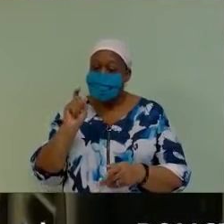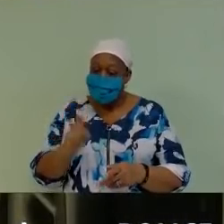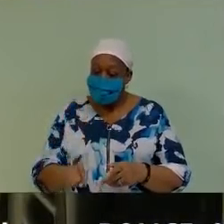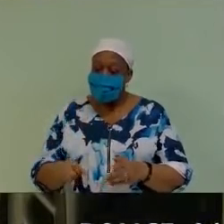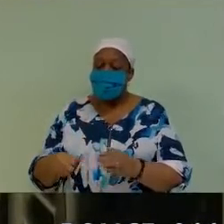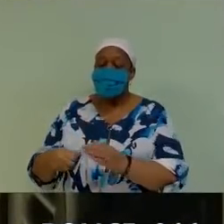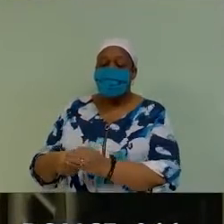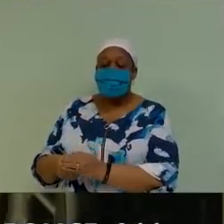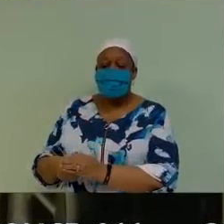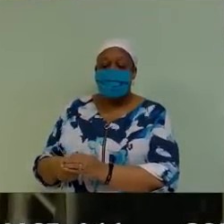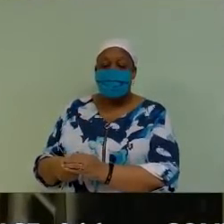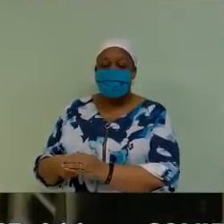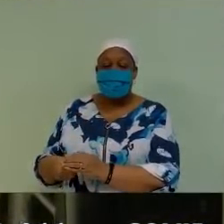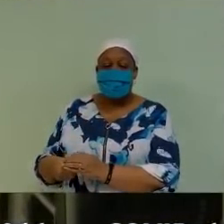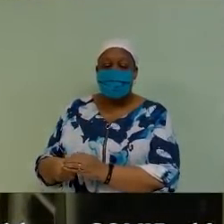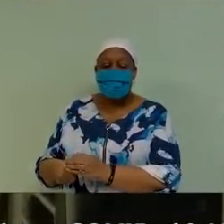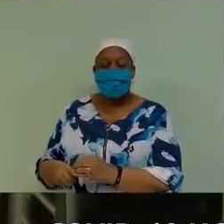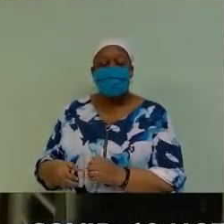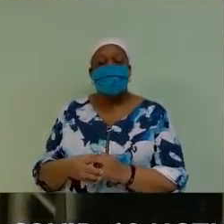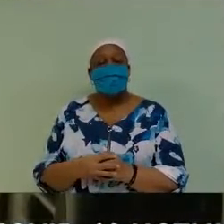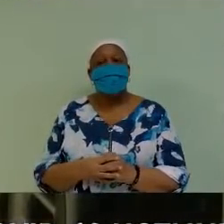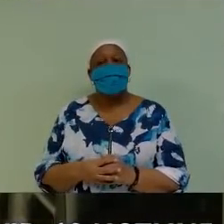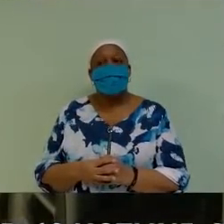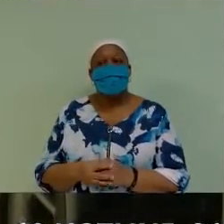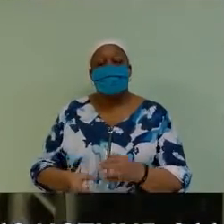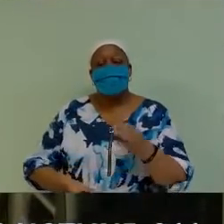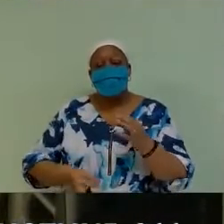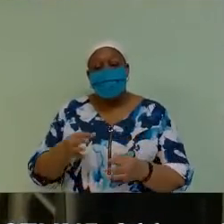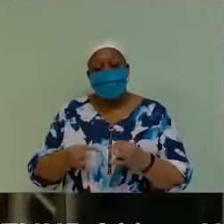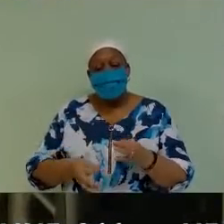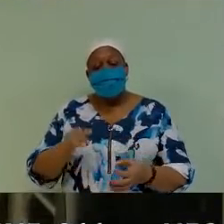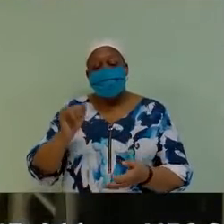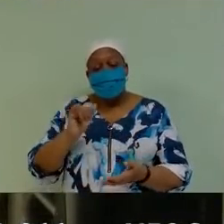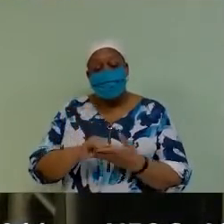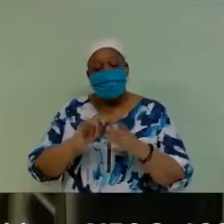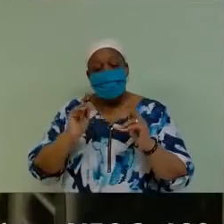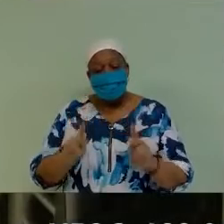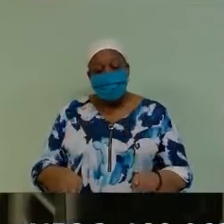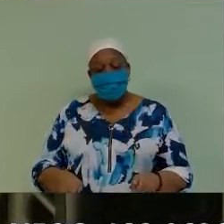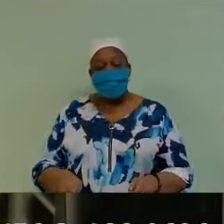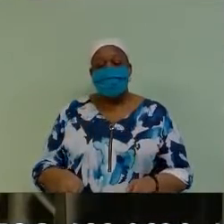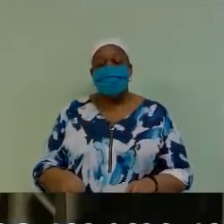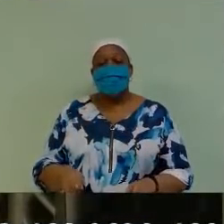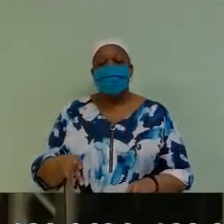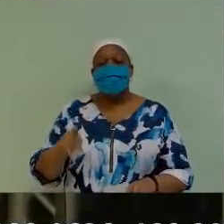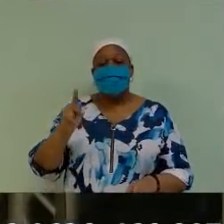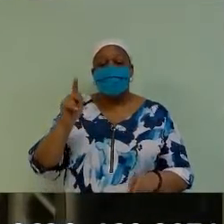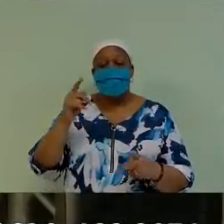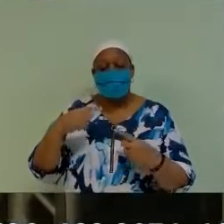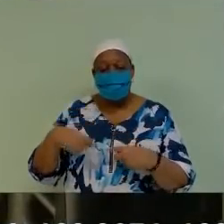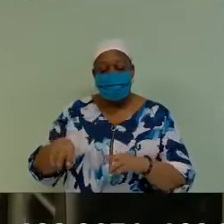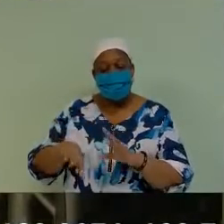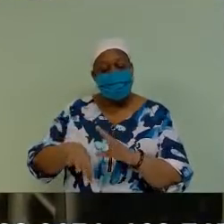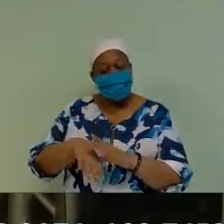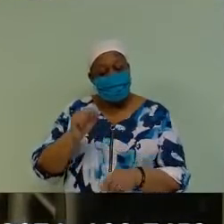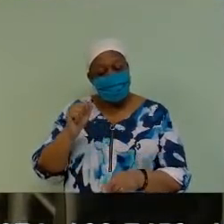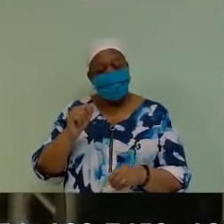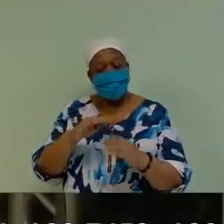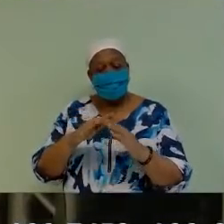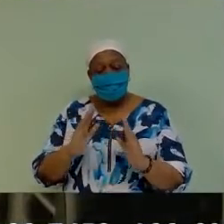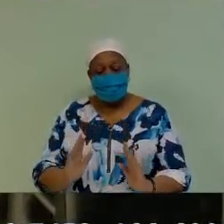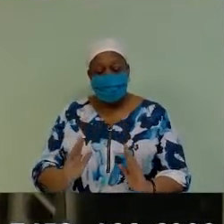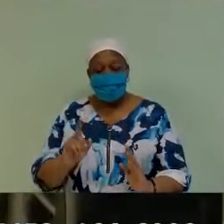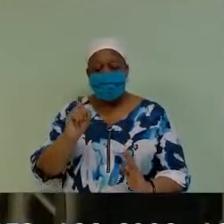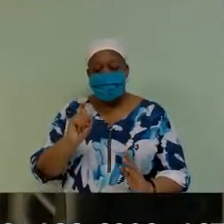sick person or a contact to leave the house, they should wear a medical mask. The World